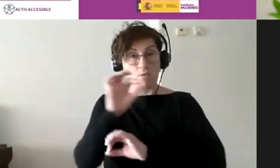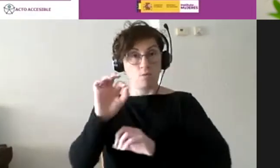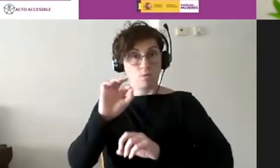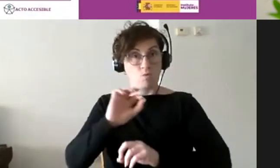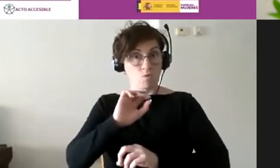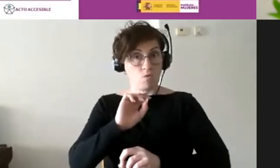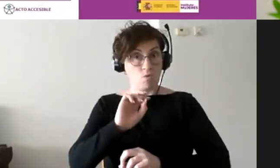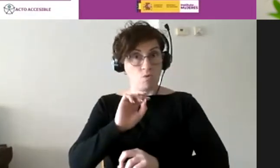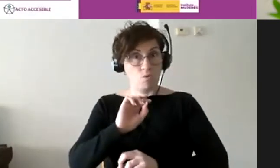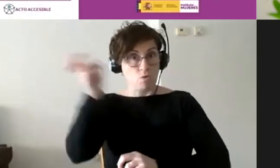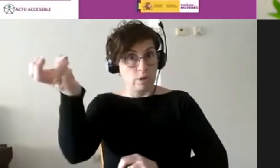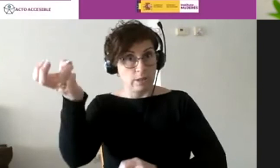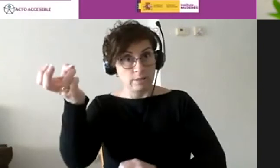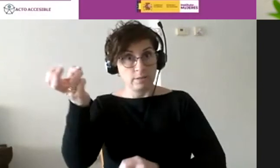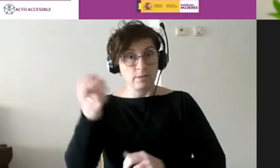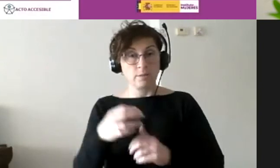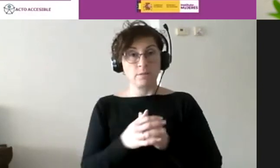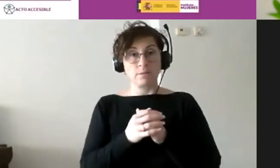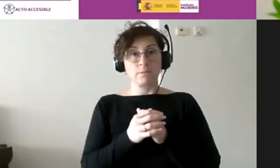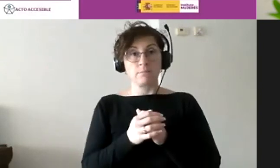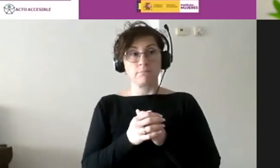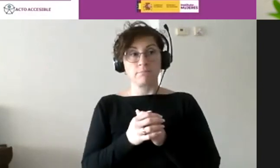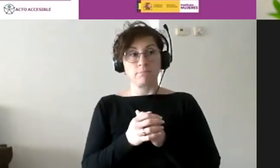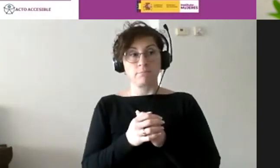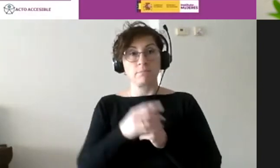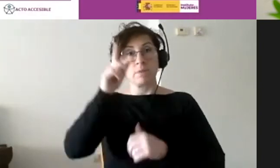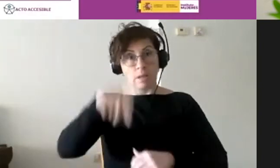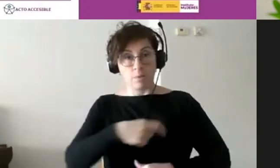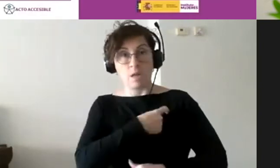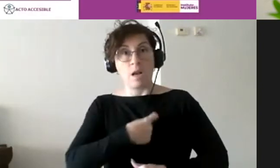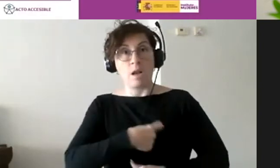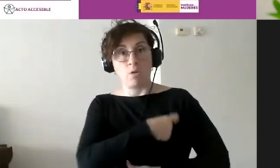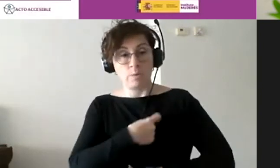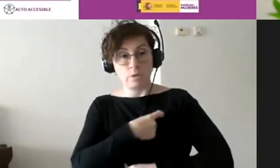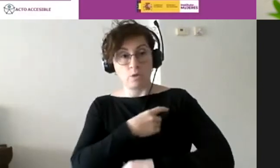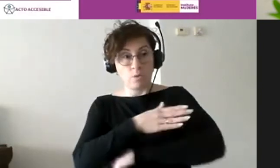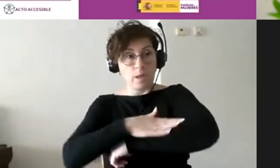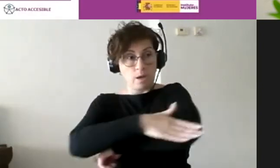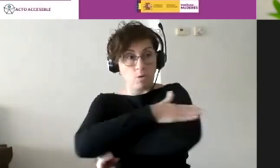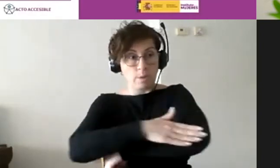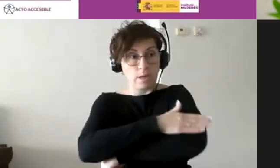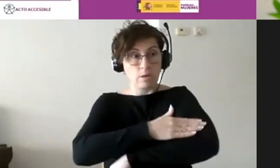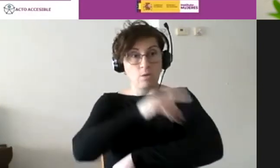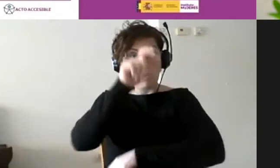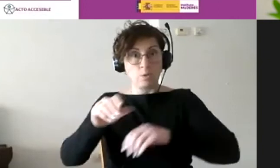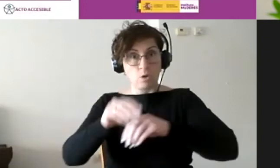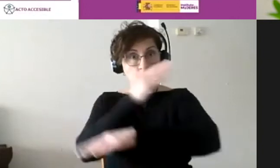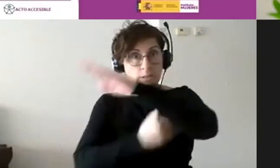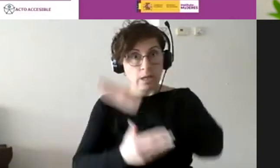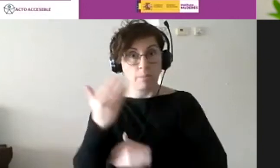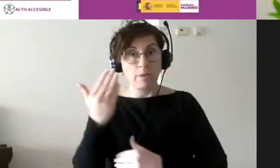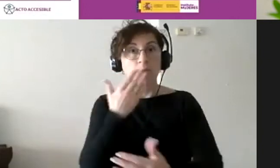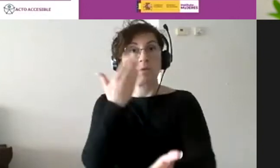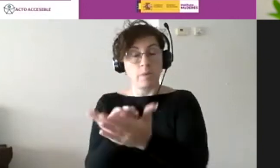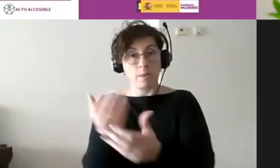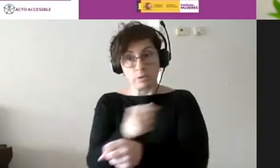with Disabilities. And we ask you to work with them, with the National Assembly, with the Government's Commissioner, to help